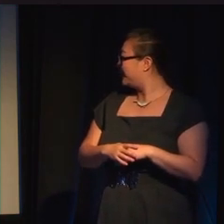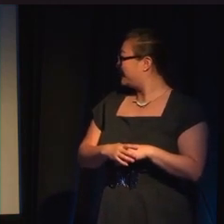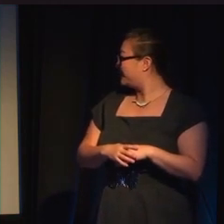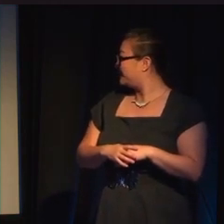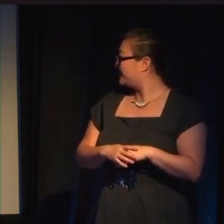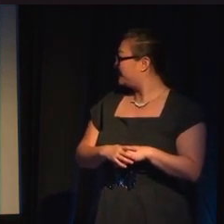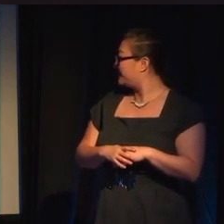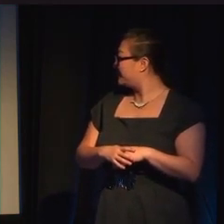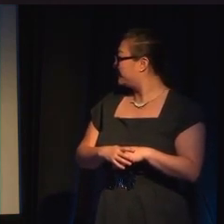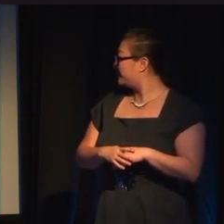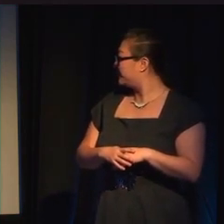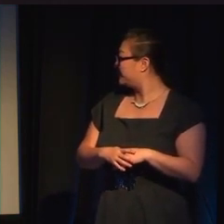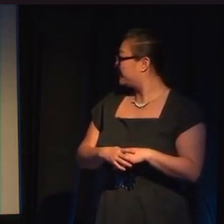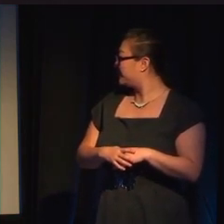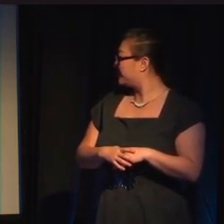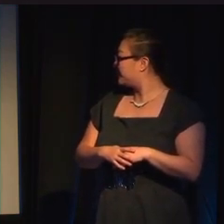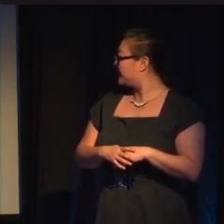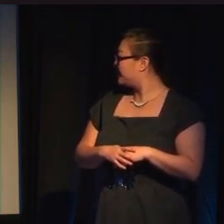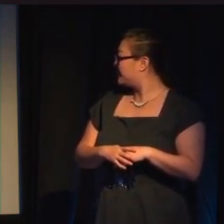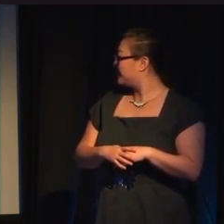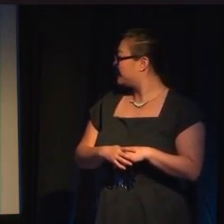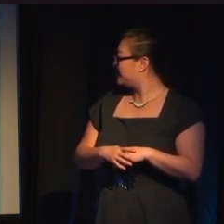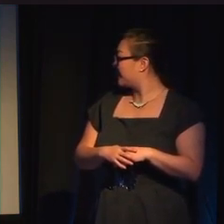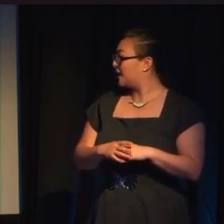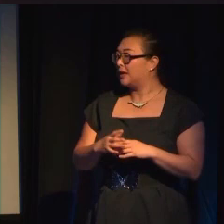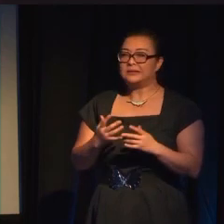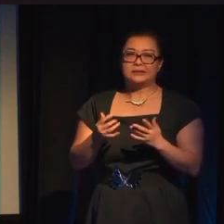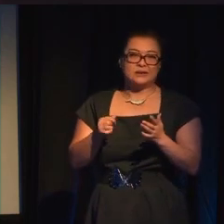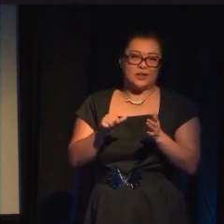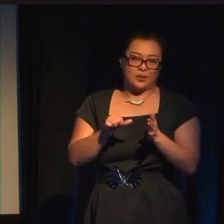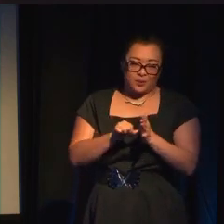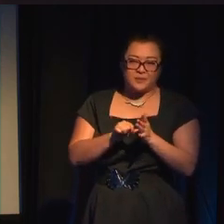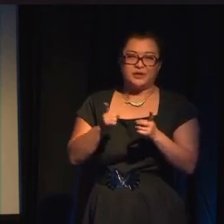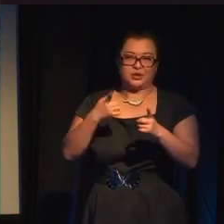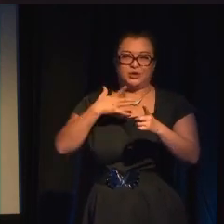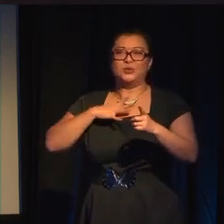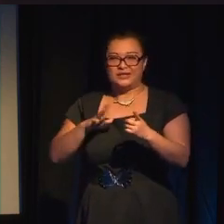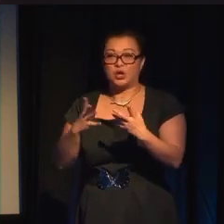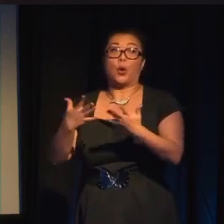And part of the problem, of course, is that you then had to take them to a place where you could talk to them. You remember all of this.